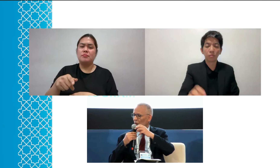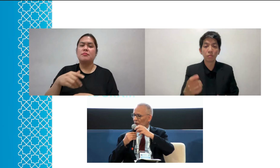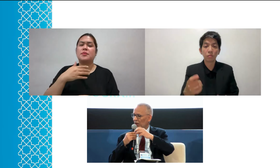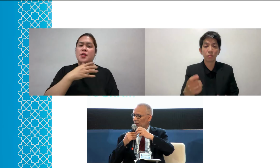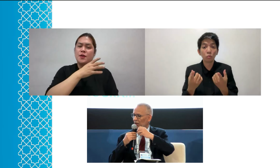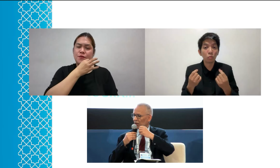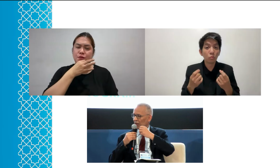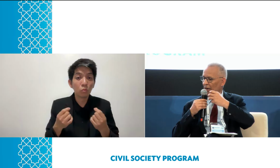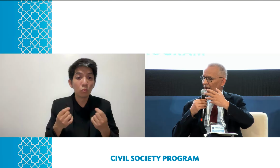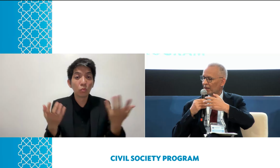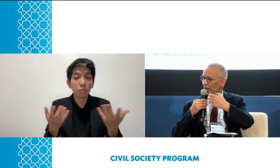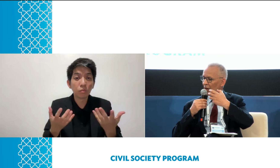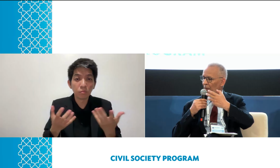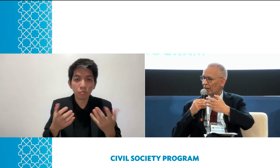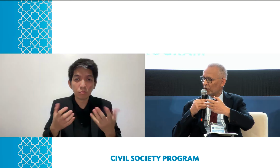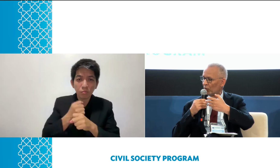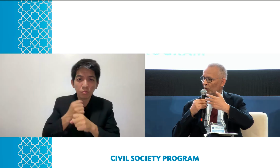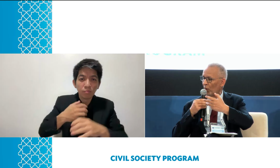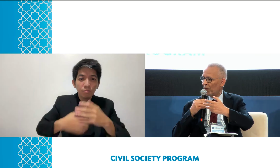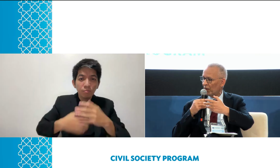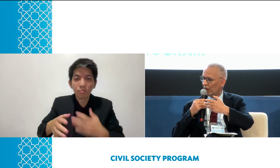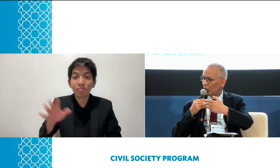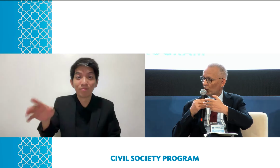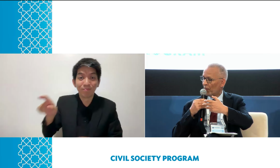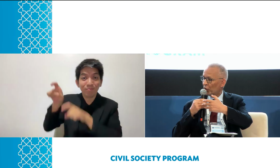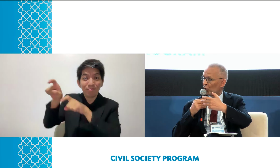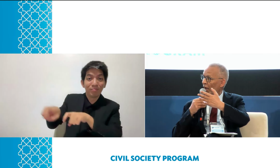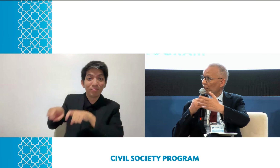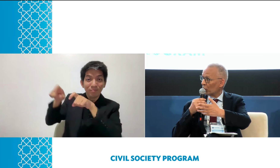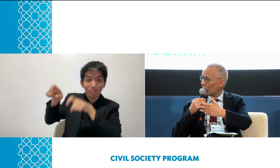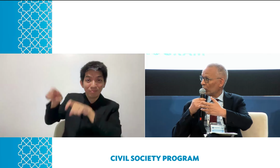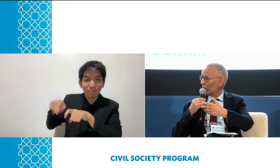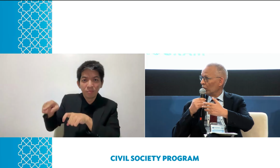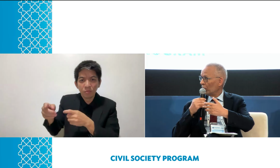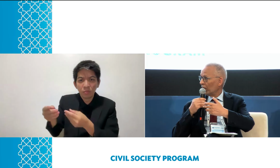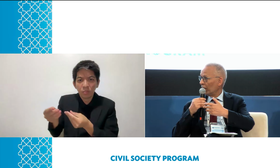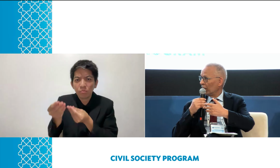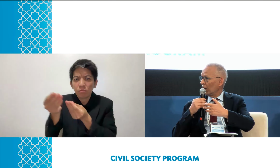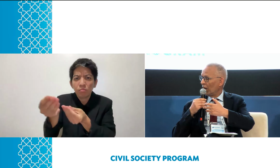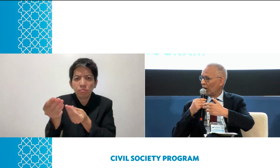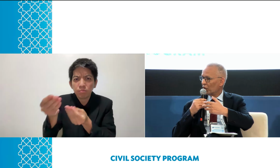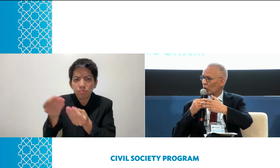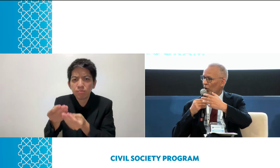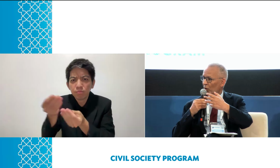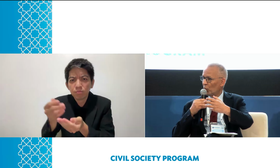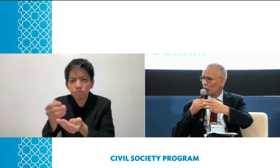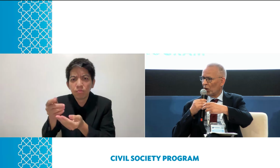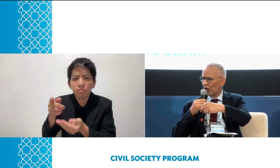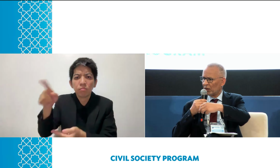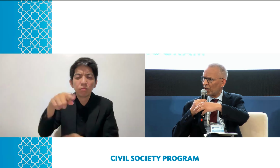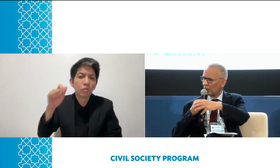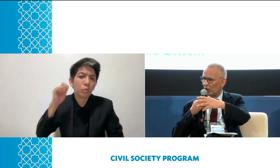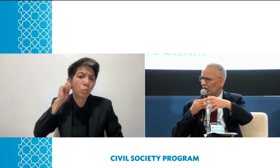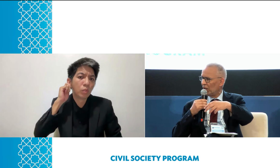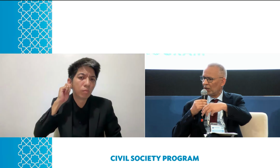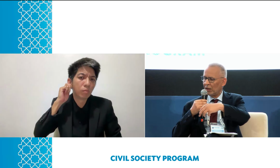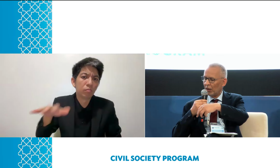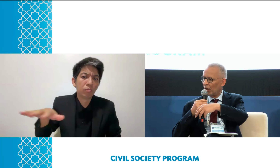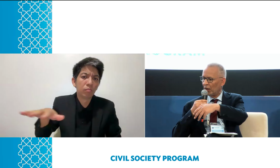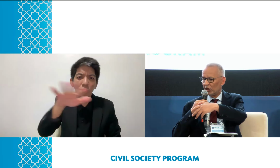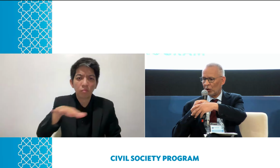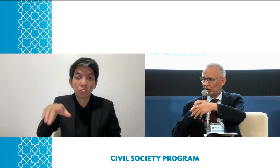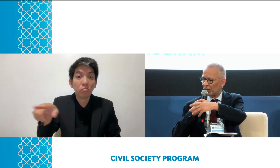to really enhance the capacity of women to manage livestock, okay? So it's a model. It has been